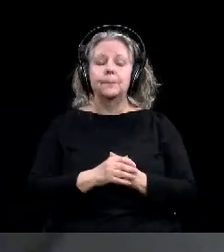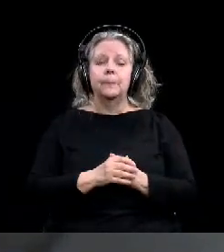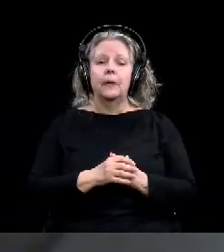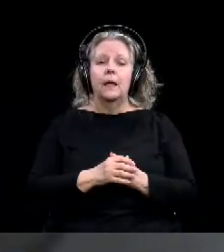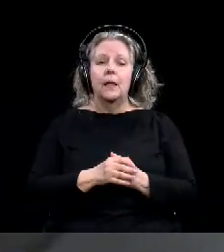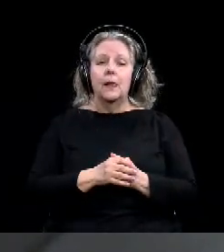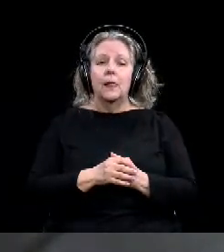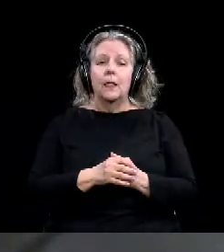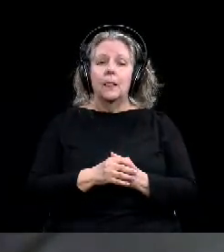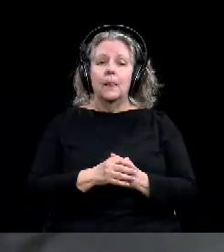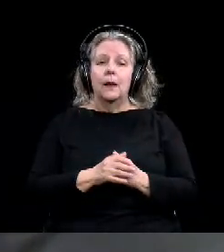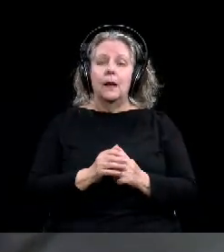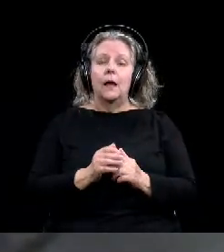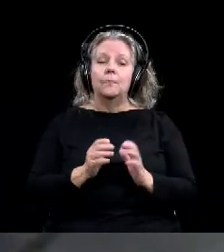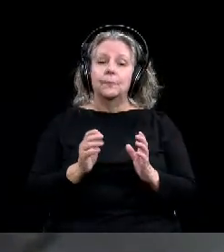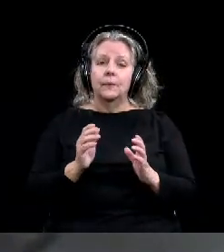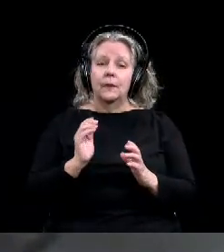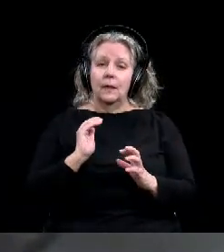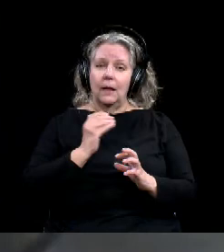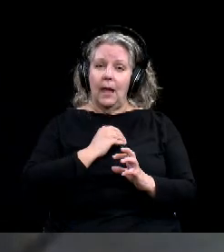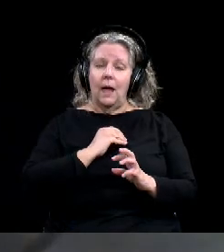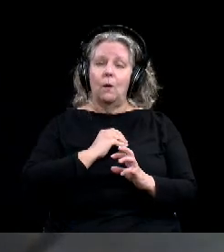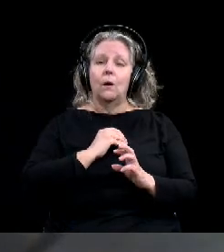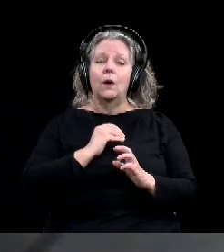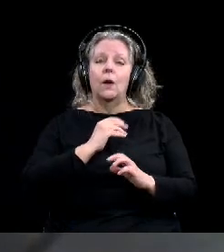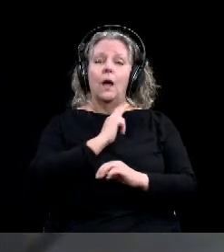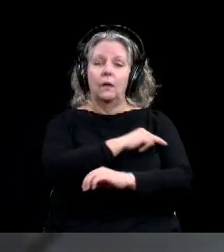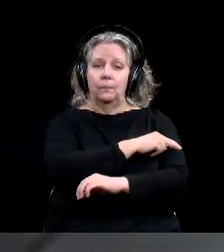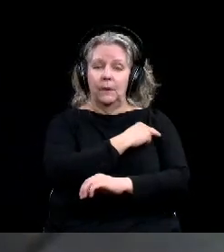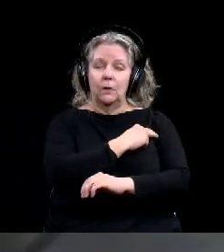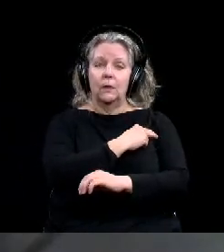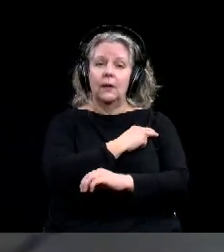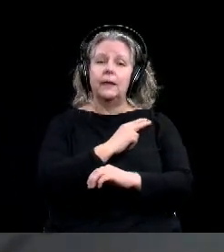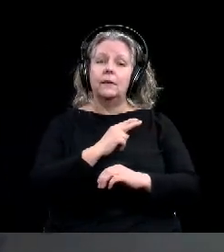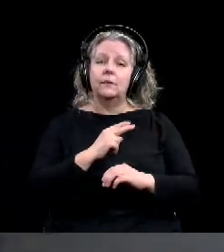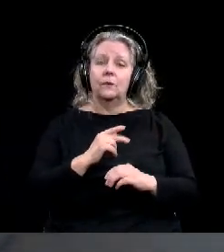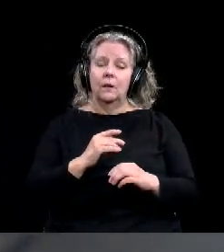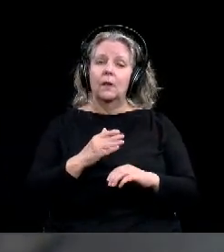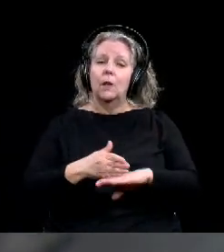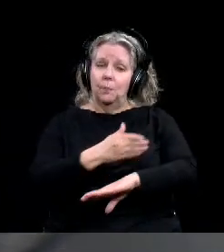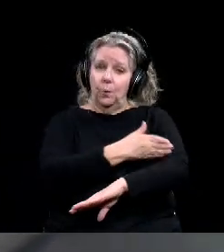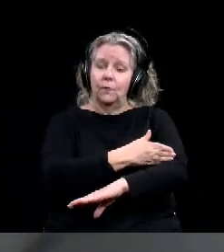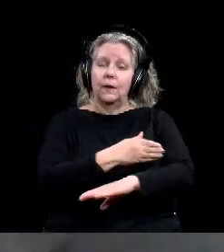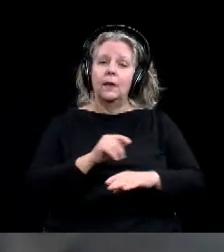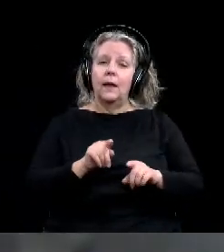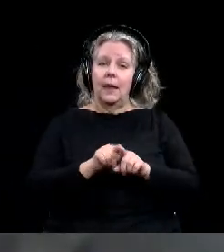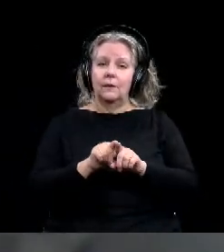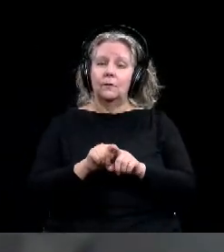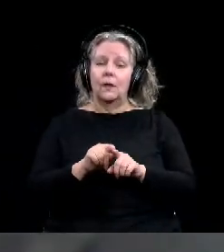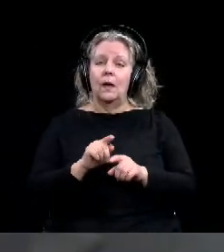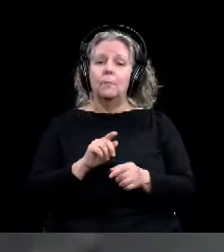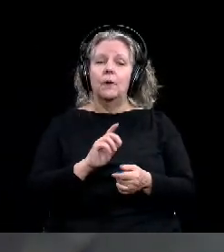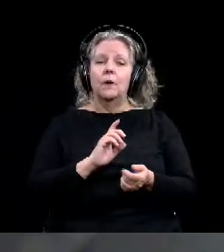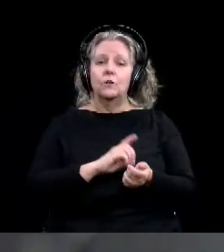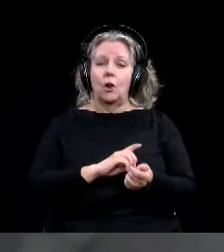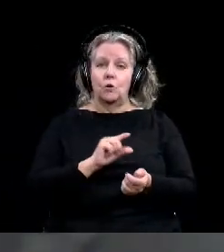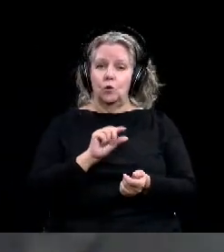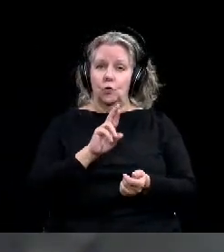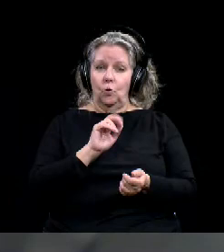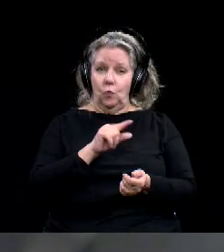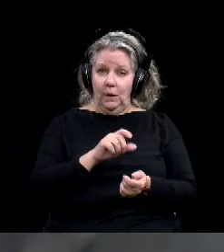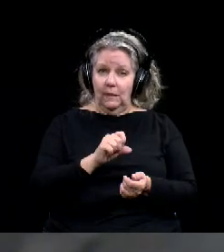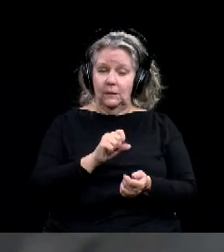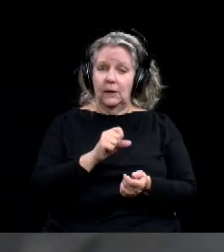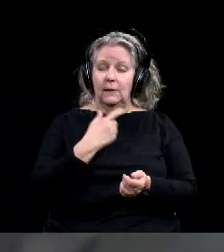right direction. As Dr. Griggs said, that it is a trend now that we are seeing for last